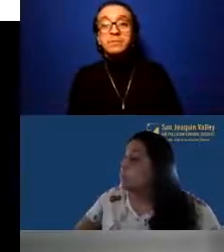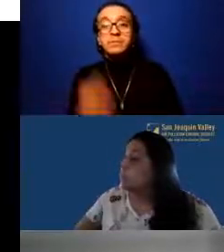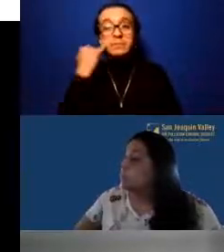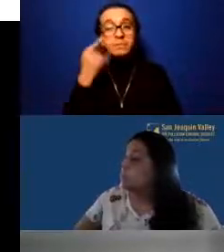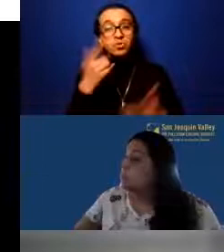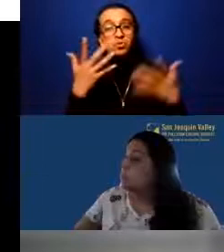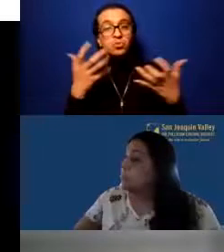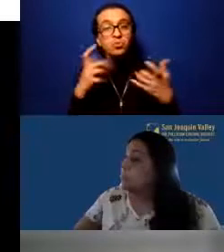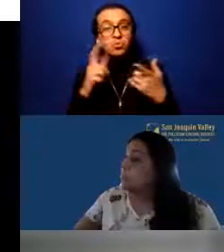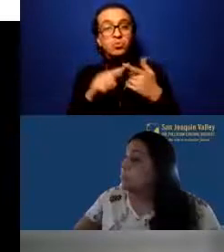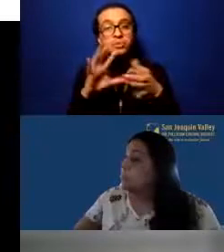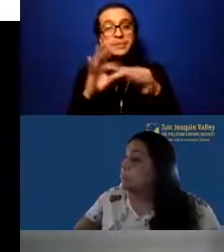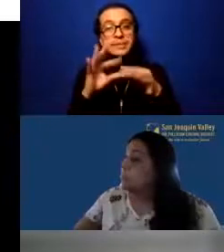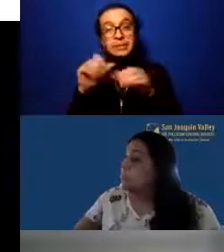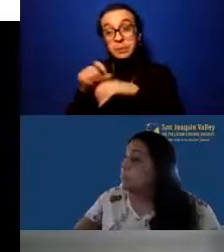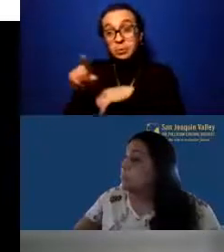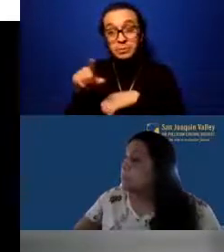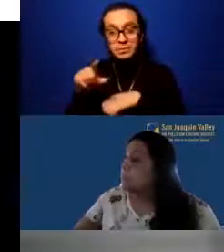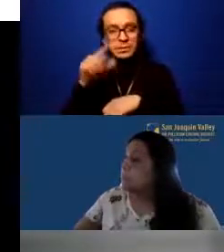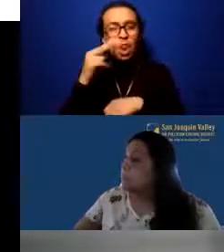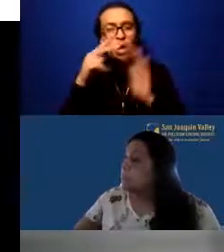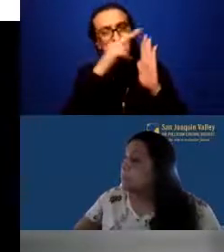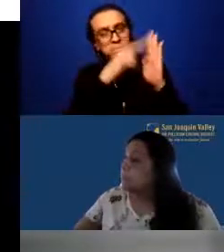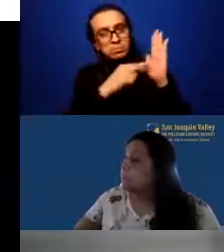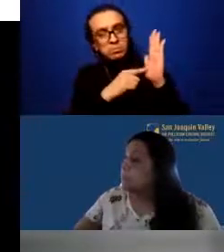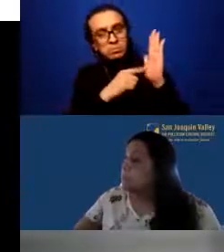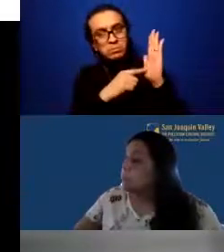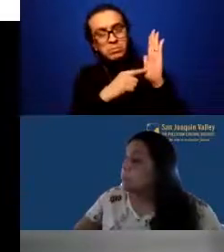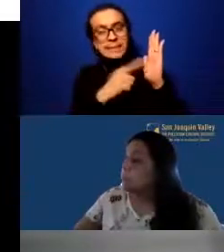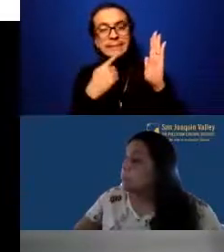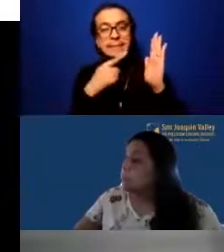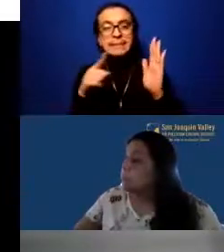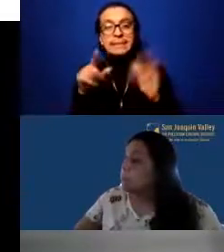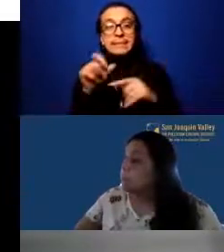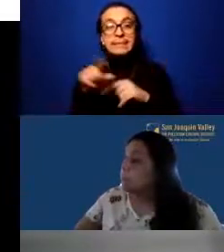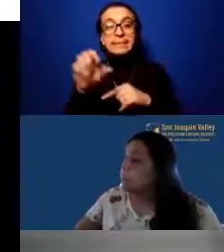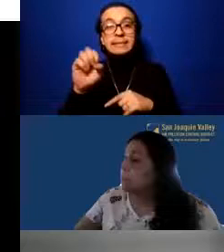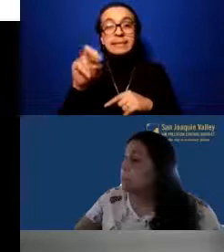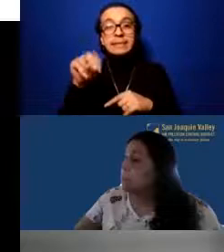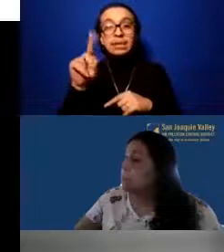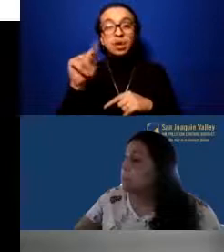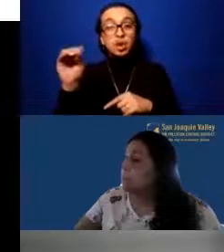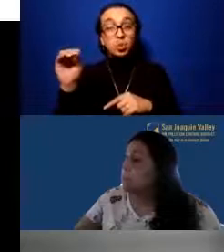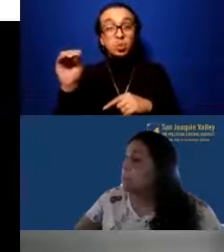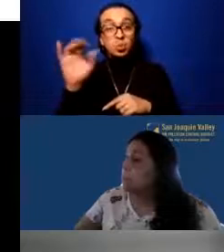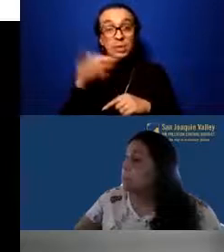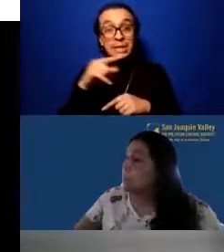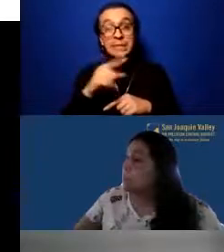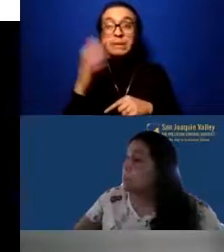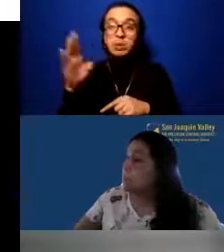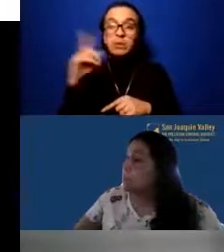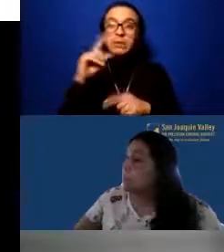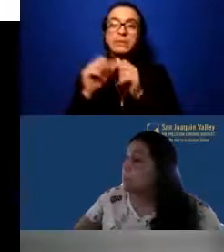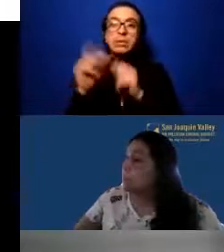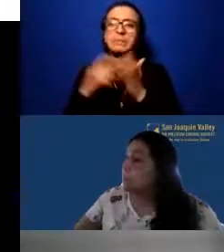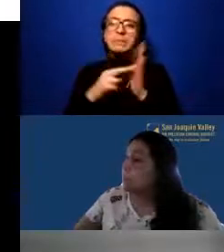send a message, then you can see at the bottom of the screen where it says send to, and it's blue everyone.